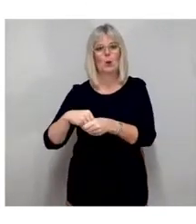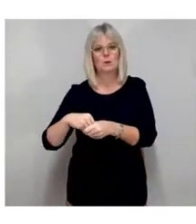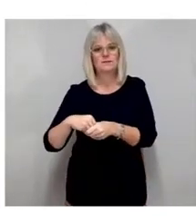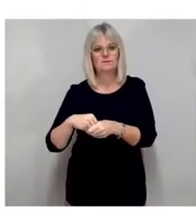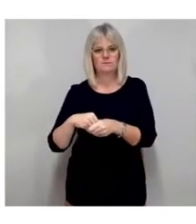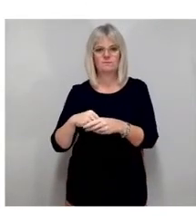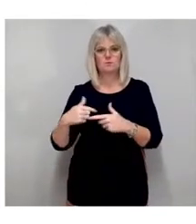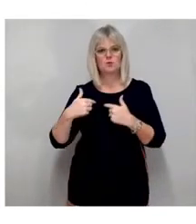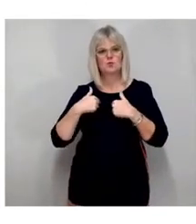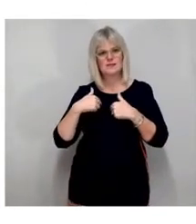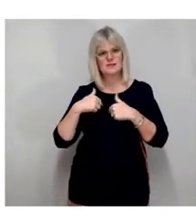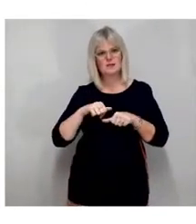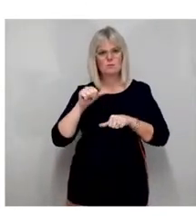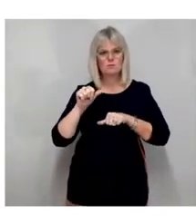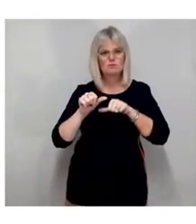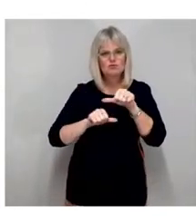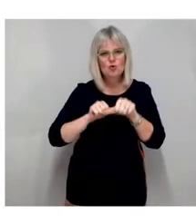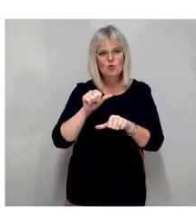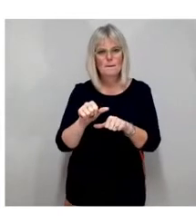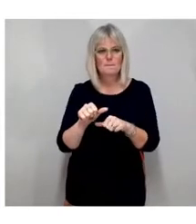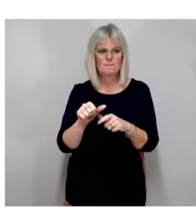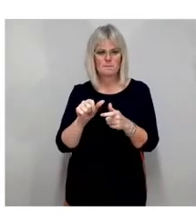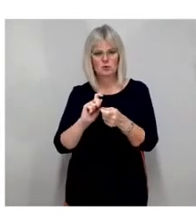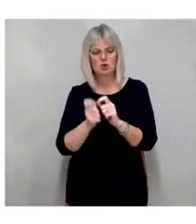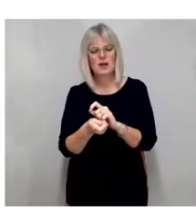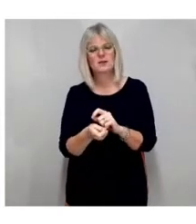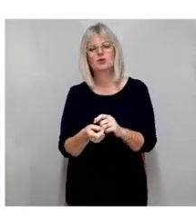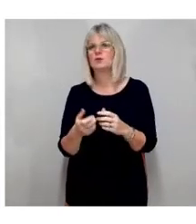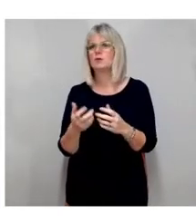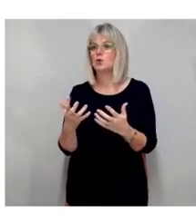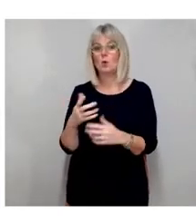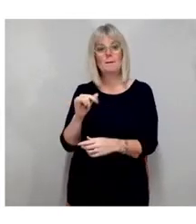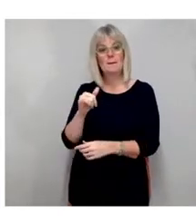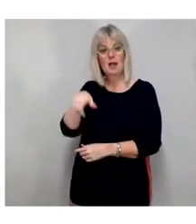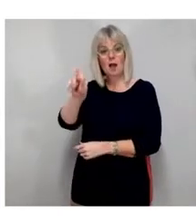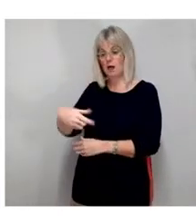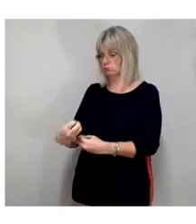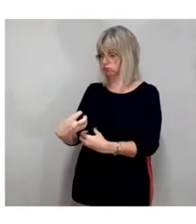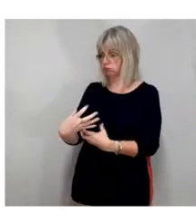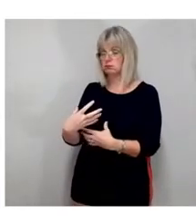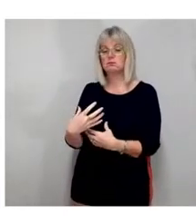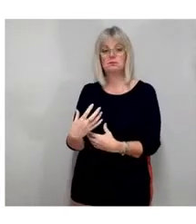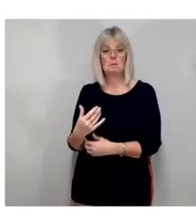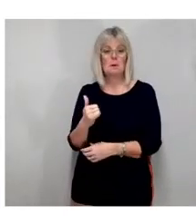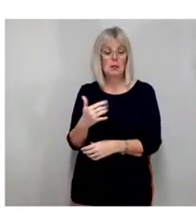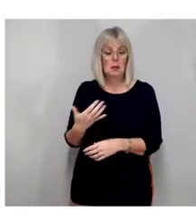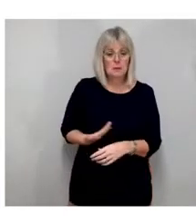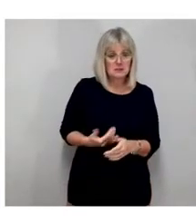like Change the Brief at Mindshare, where when we get a brief from a client, maybe for a business problem or a marketing problem, we change